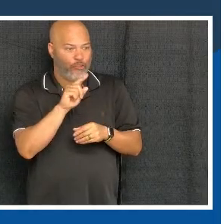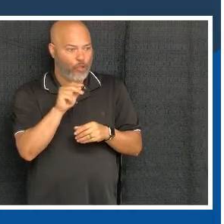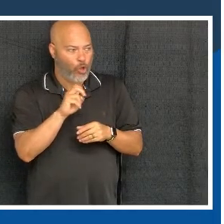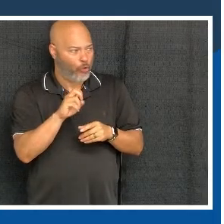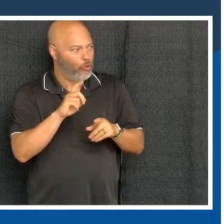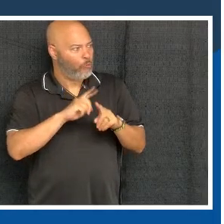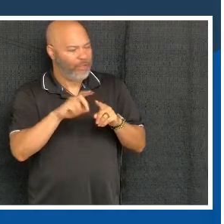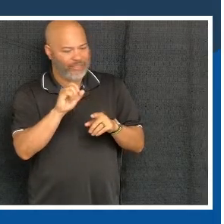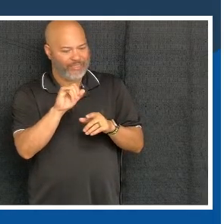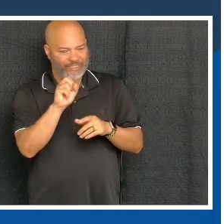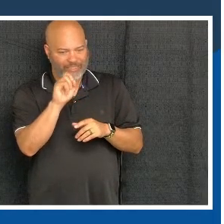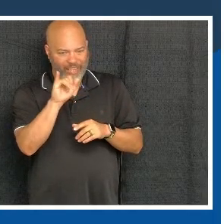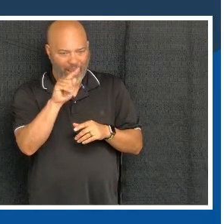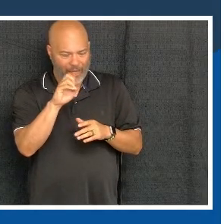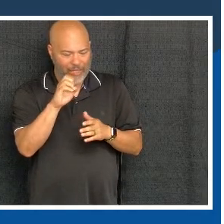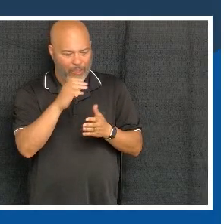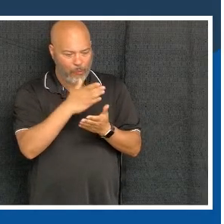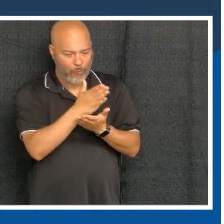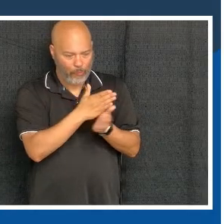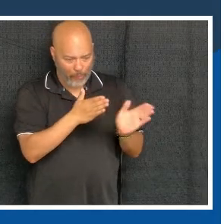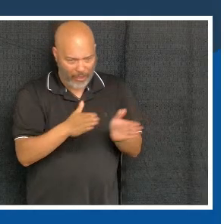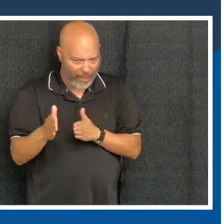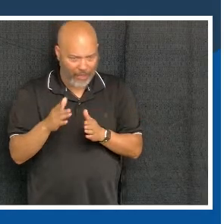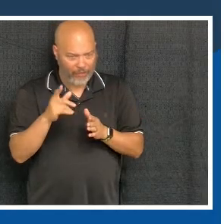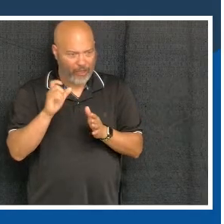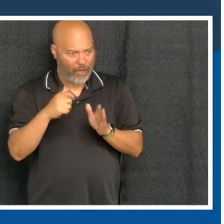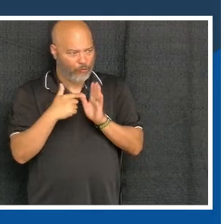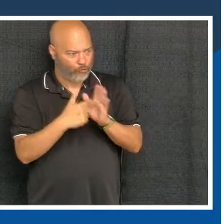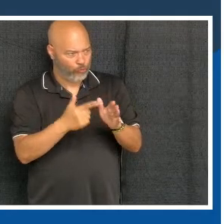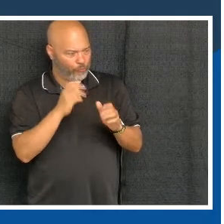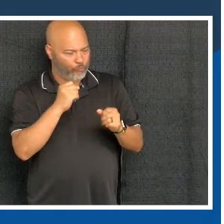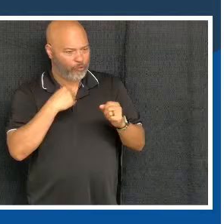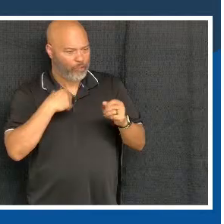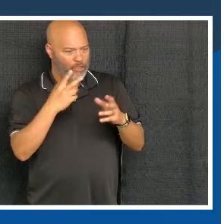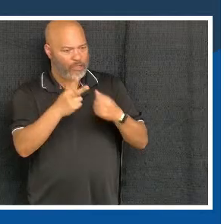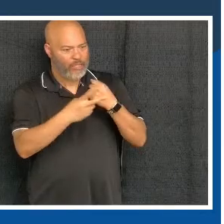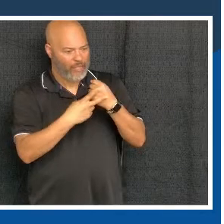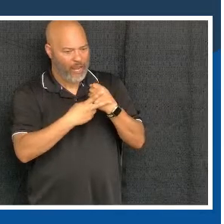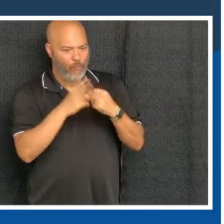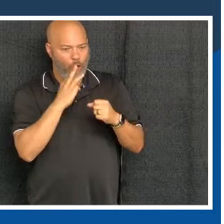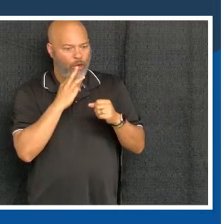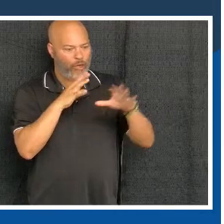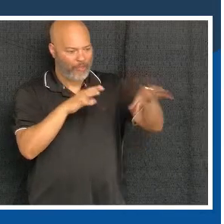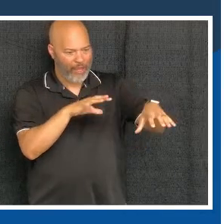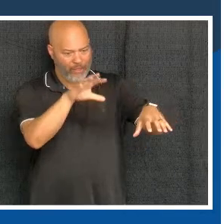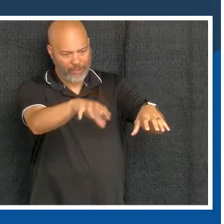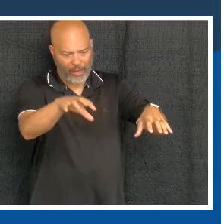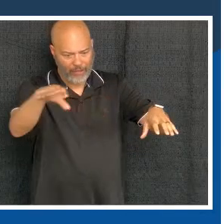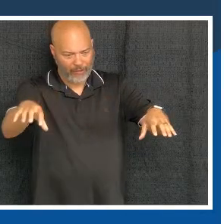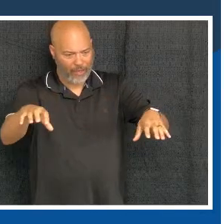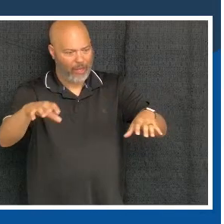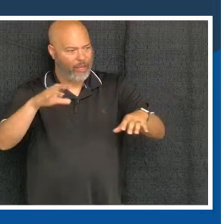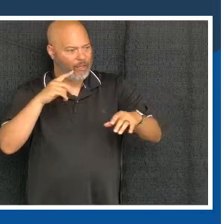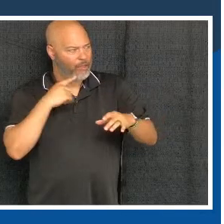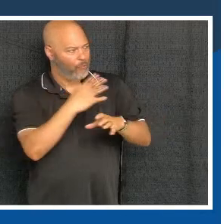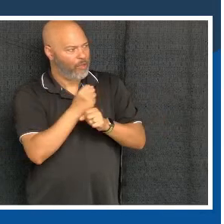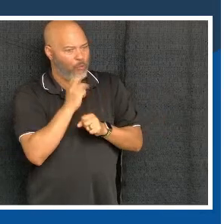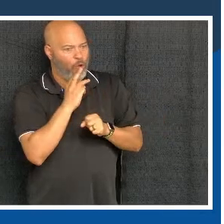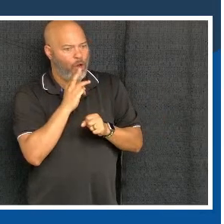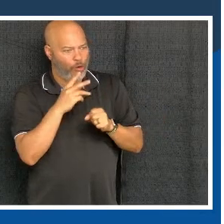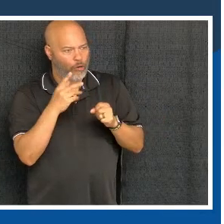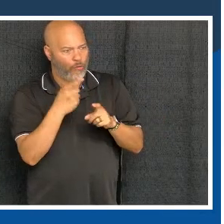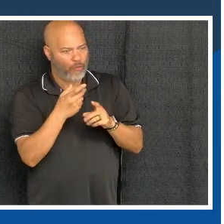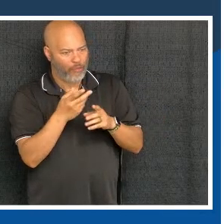subsequent site plan submittals. They'll have to show adequate detention, retention at this site. Those features are all receiving water from that site